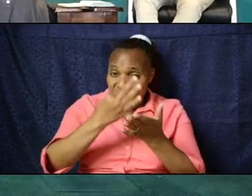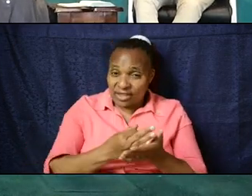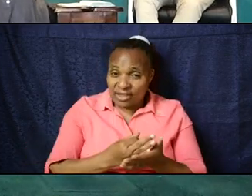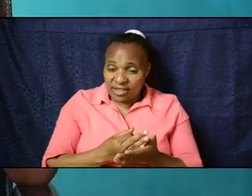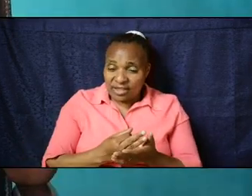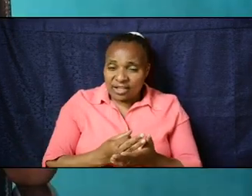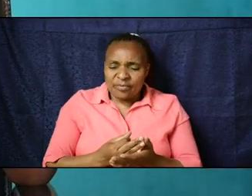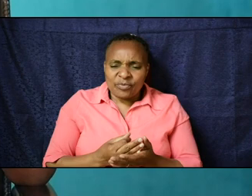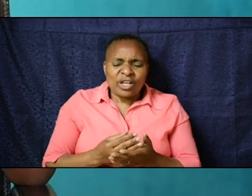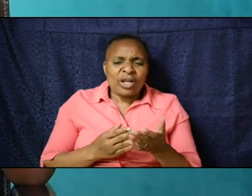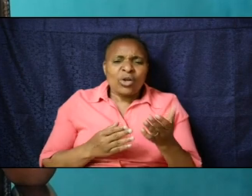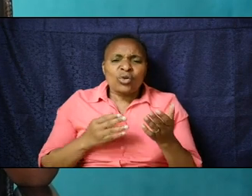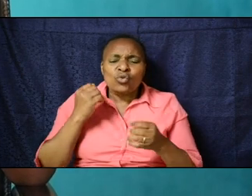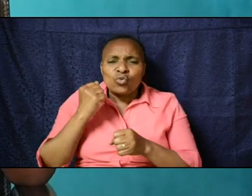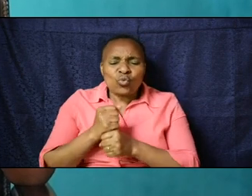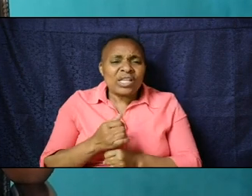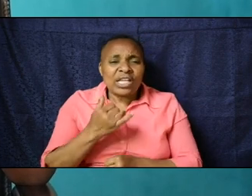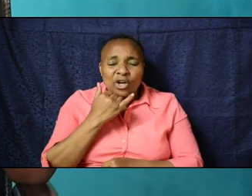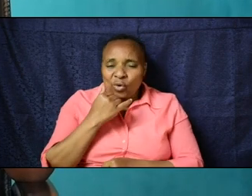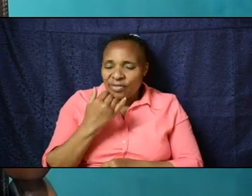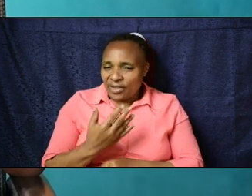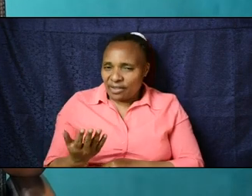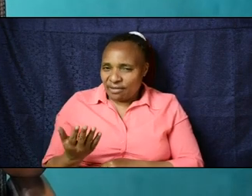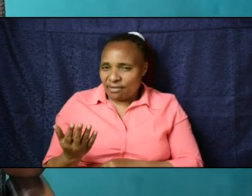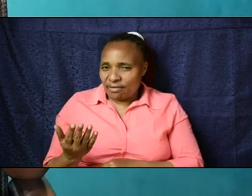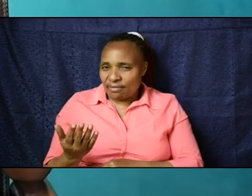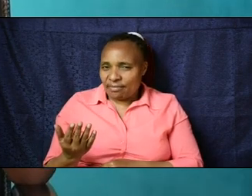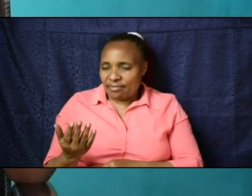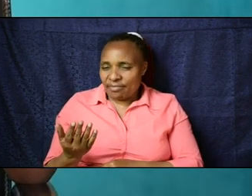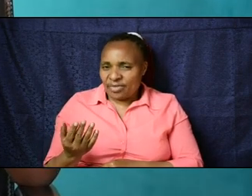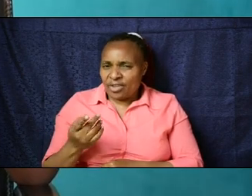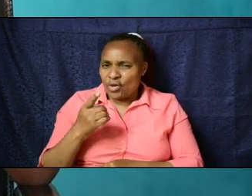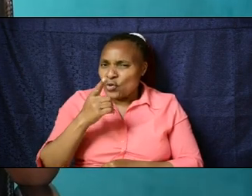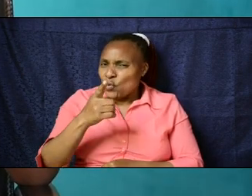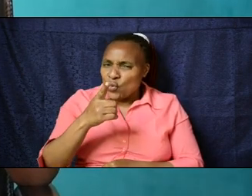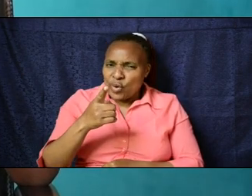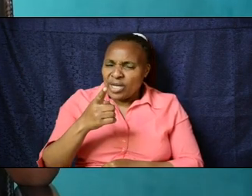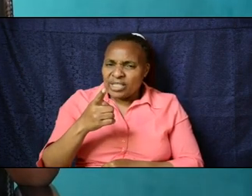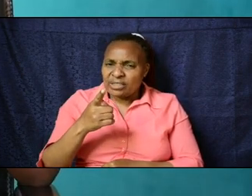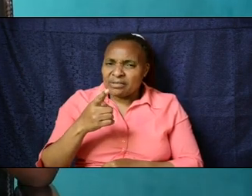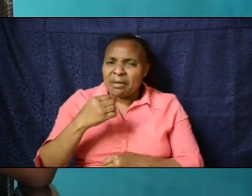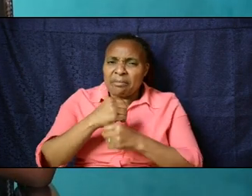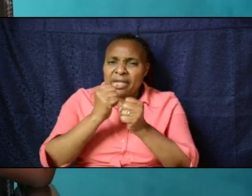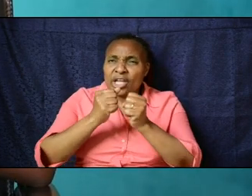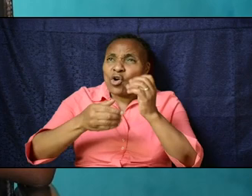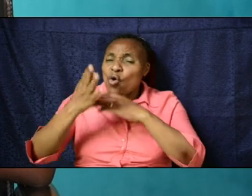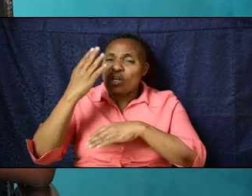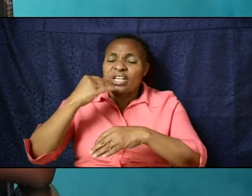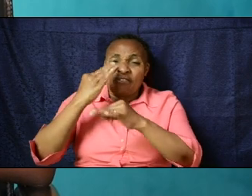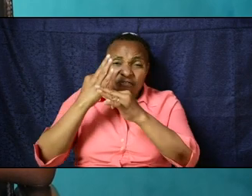By doing the wrong thing, you're not defining God's faith.